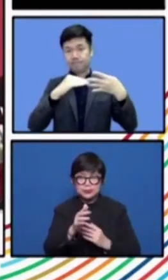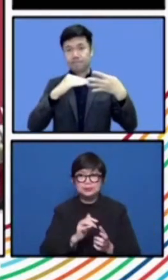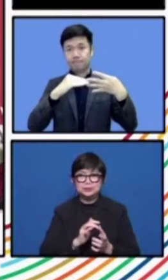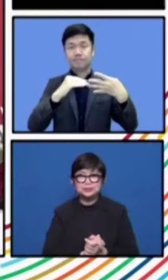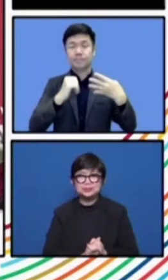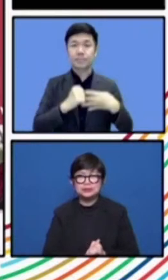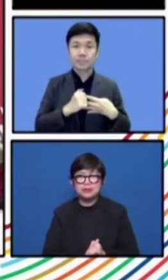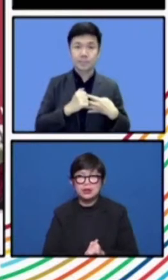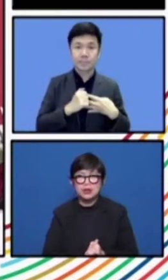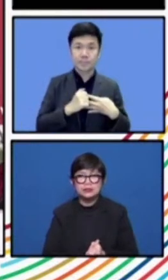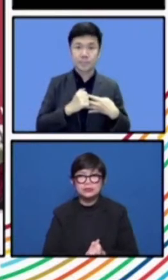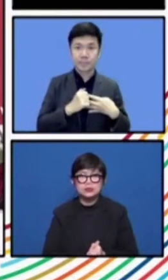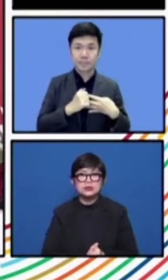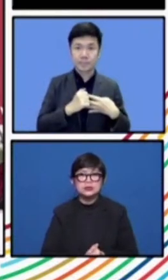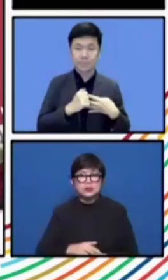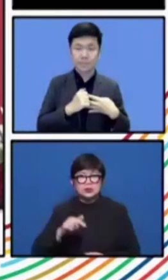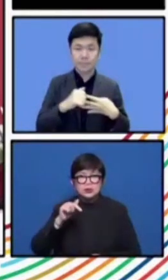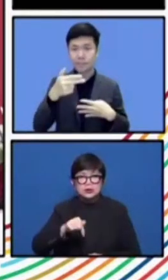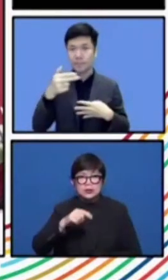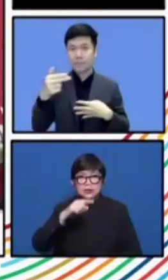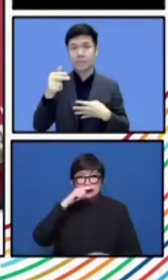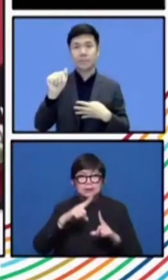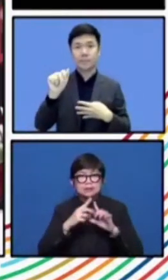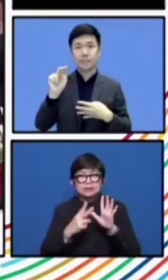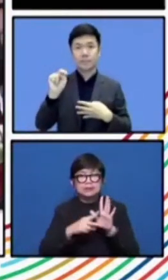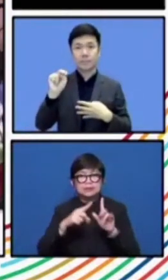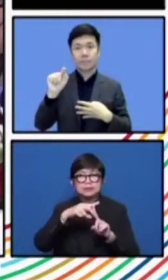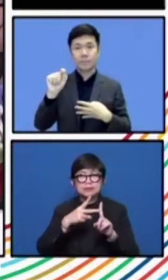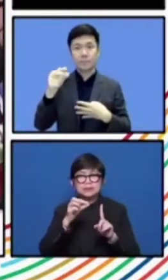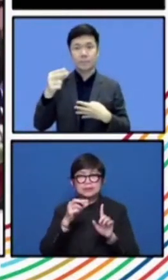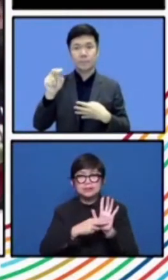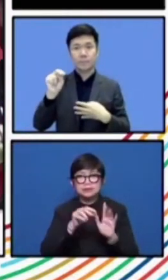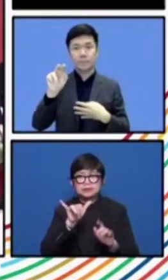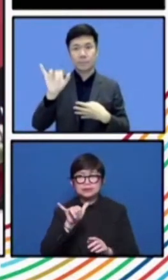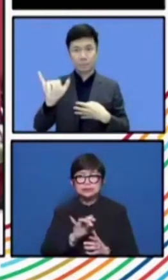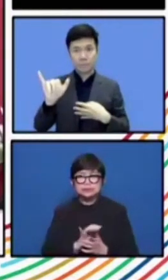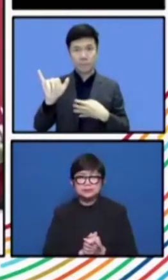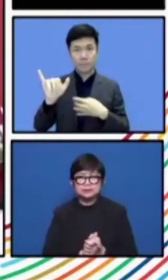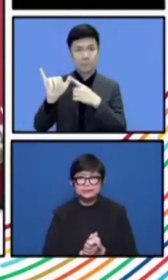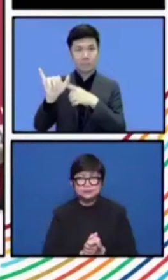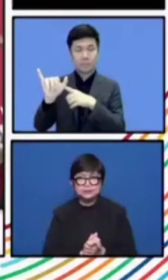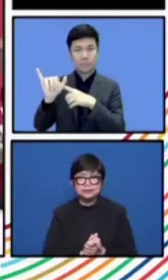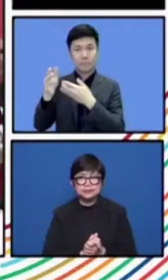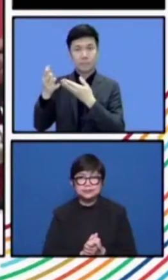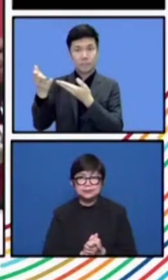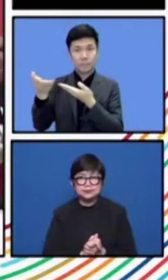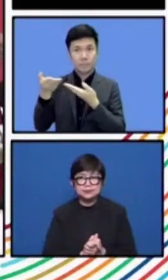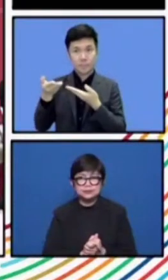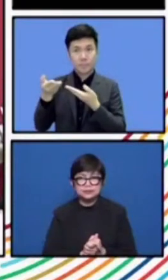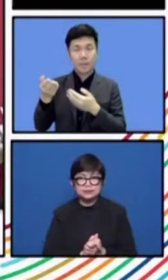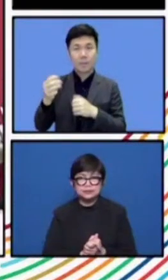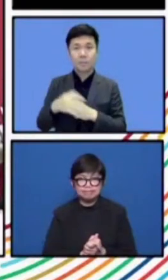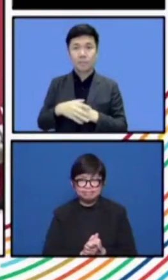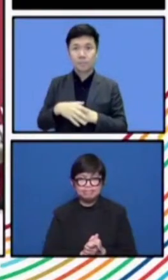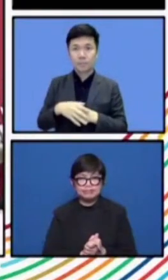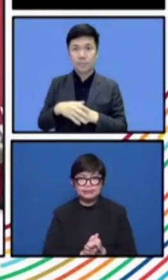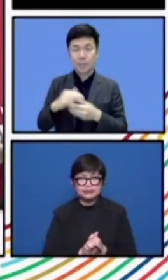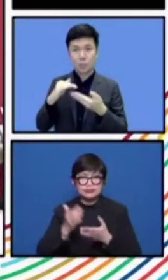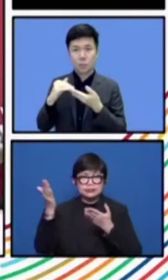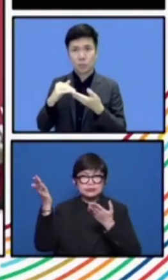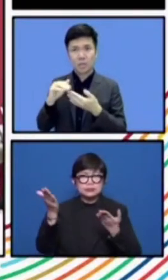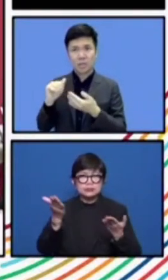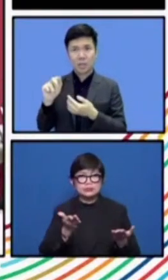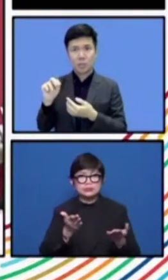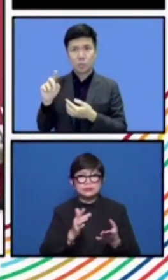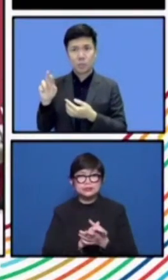we now have Mr Anthony from Adrian thank you